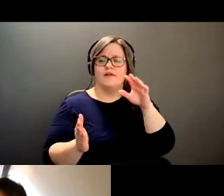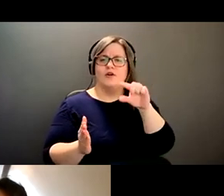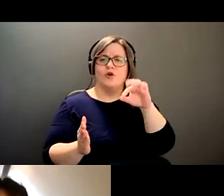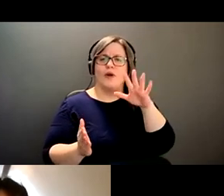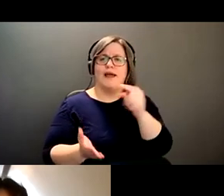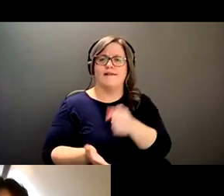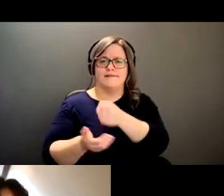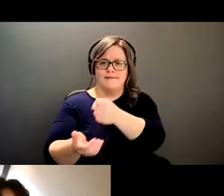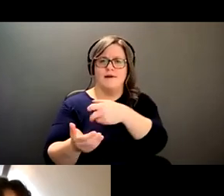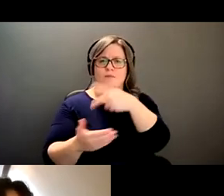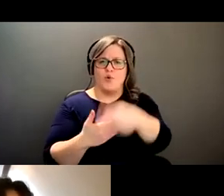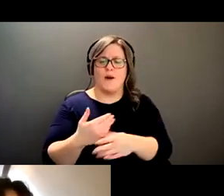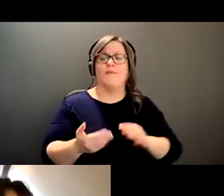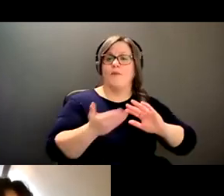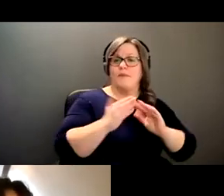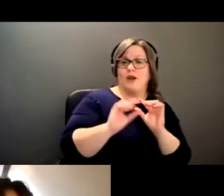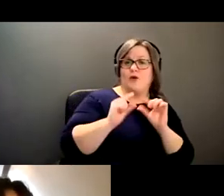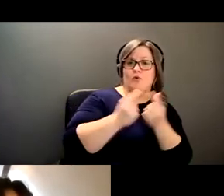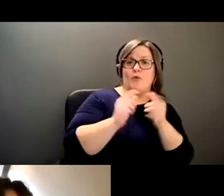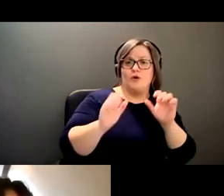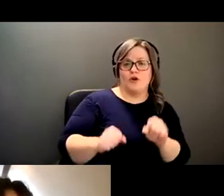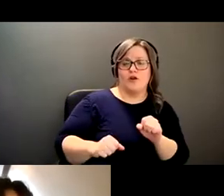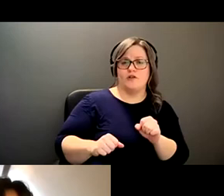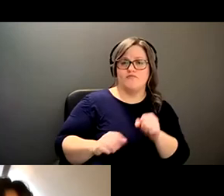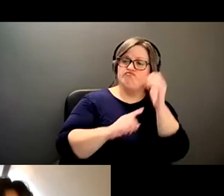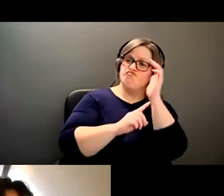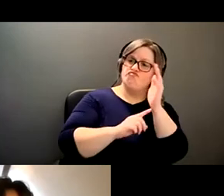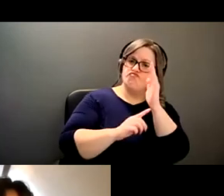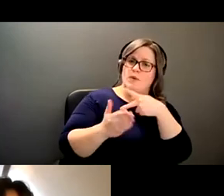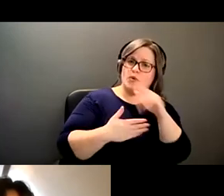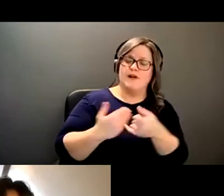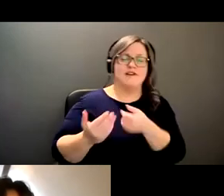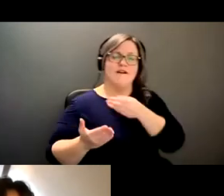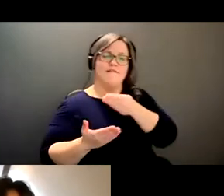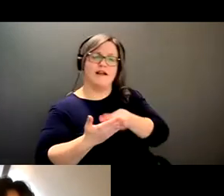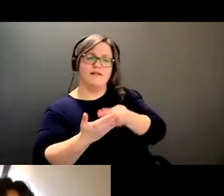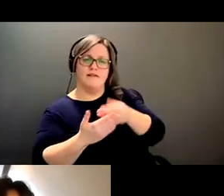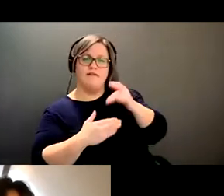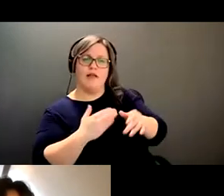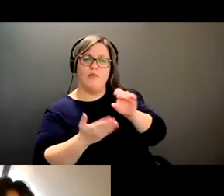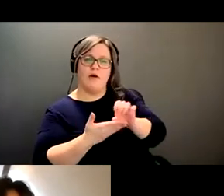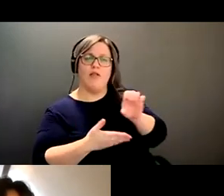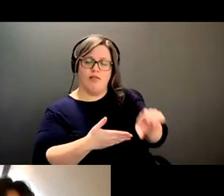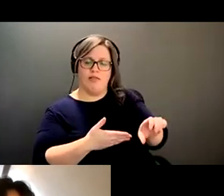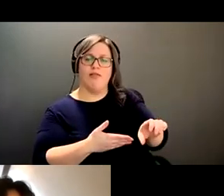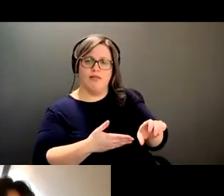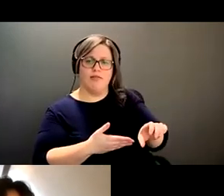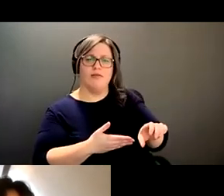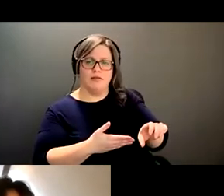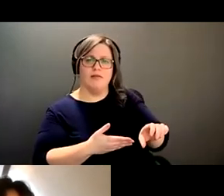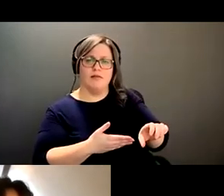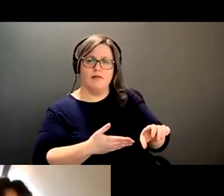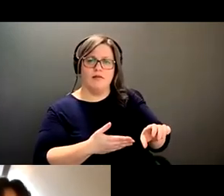community-centered, where it was community groups could come and pitch their project and there was funding available for them to realize in whatever shape or form they